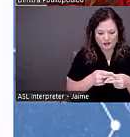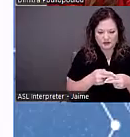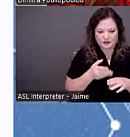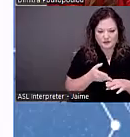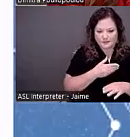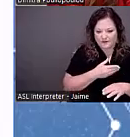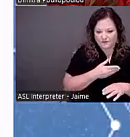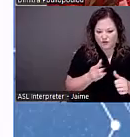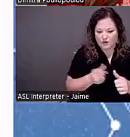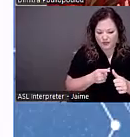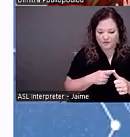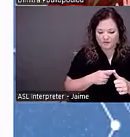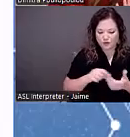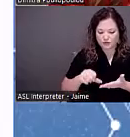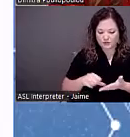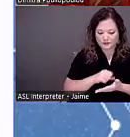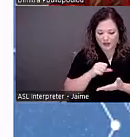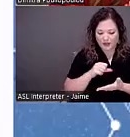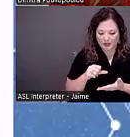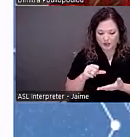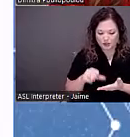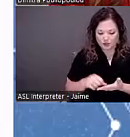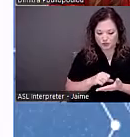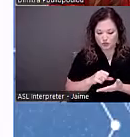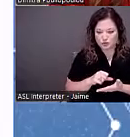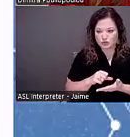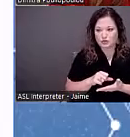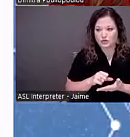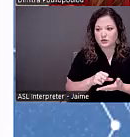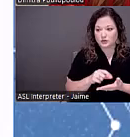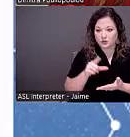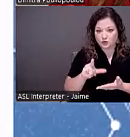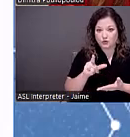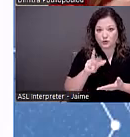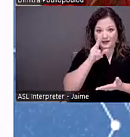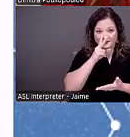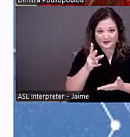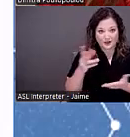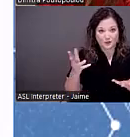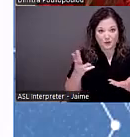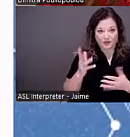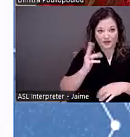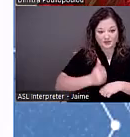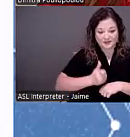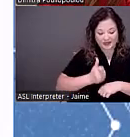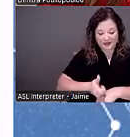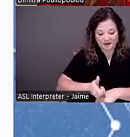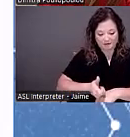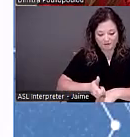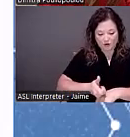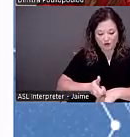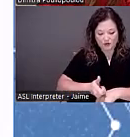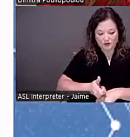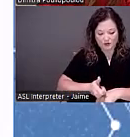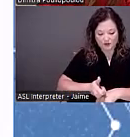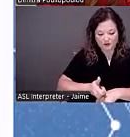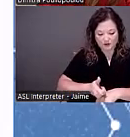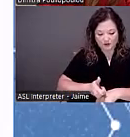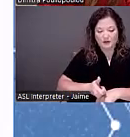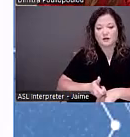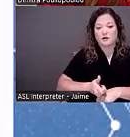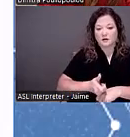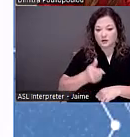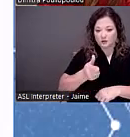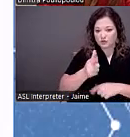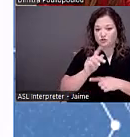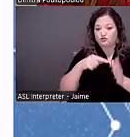the first page, so that the patients can see what they're signing up for. And I'm just gonna play this